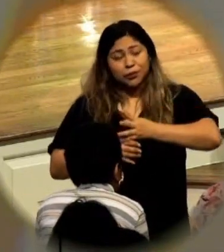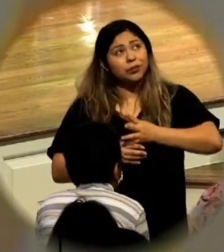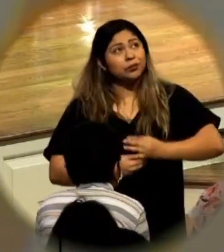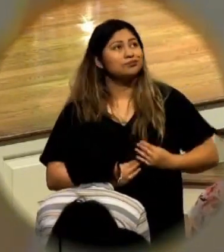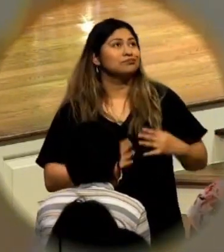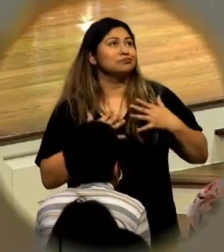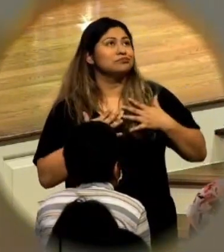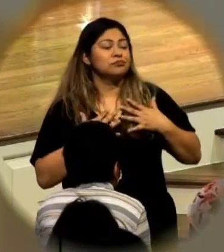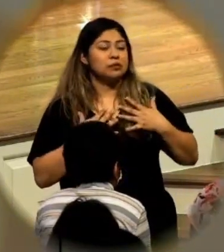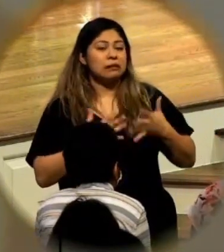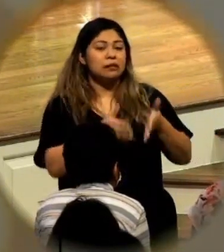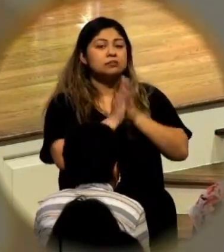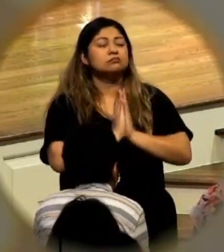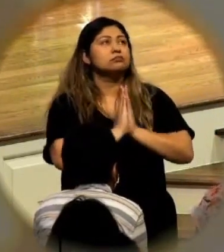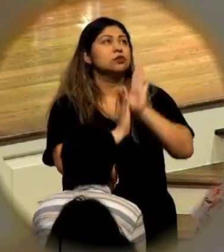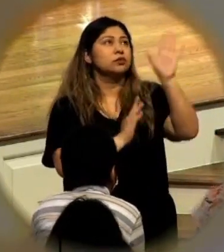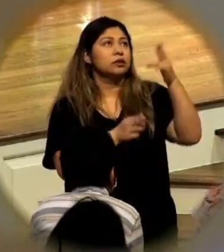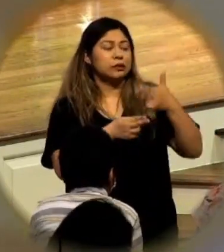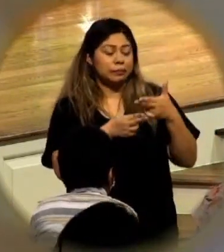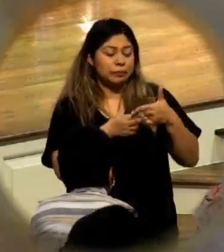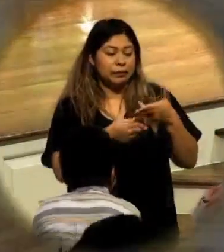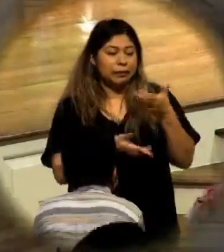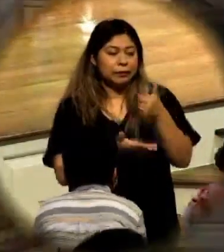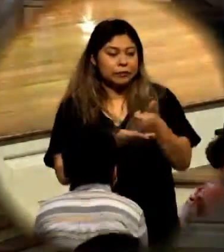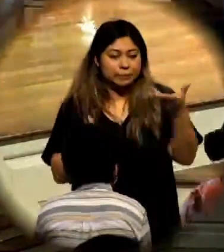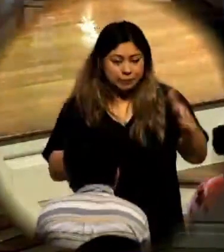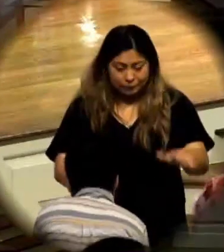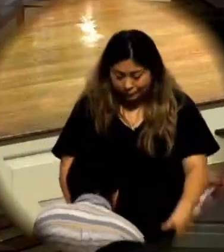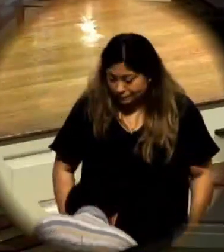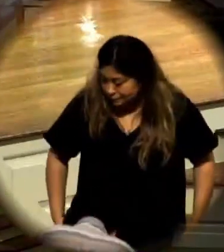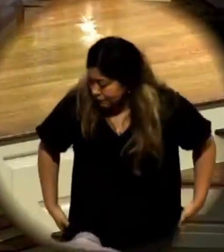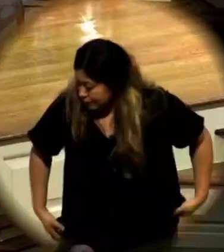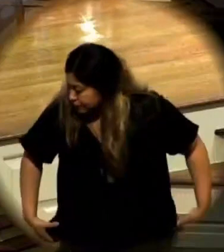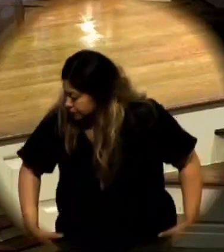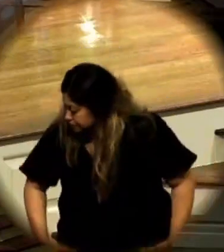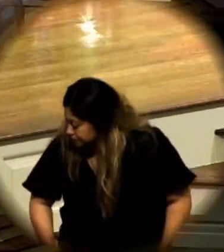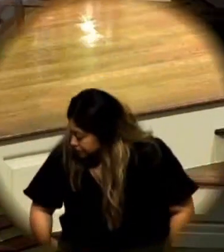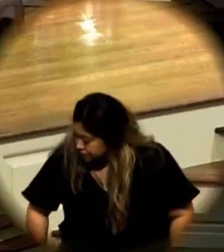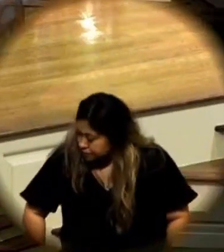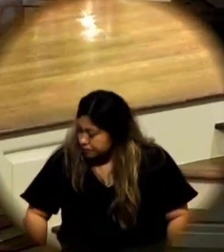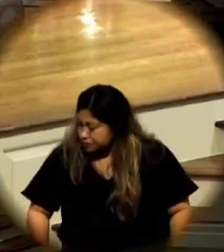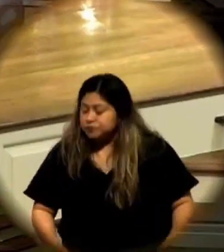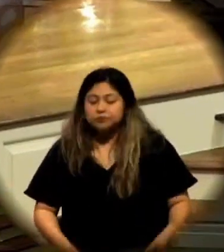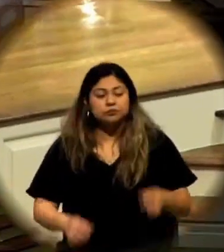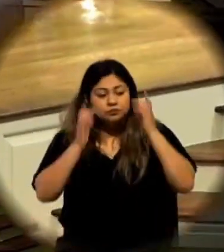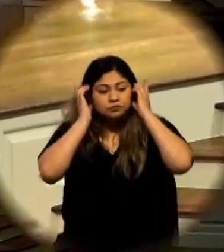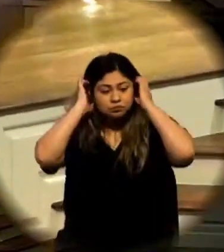name. Amen. Please be seated.